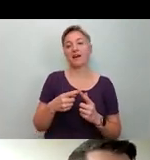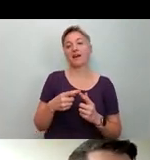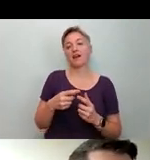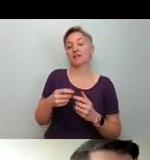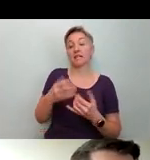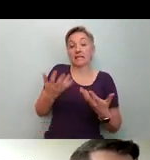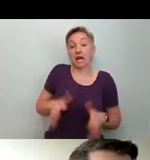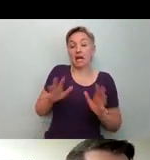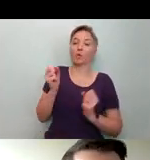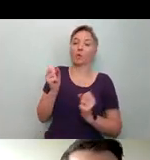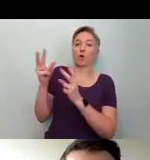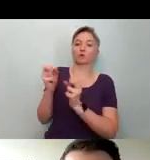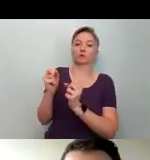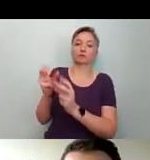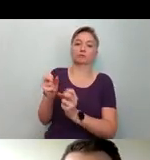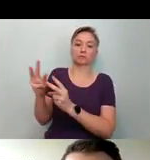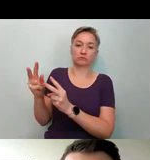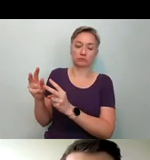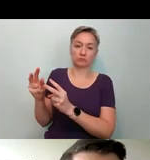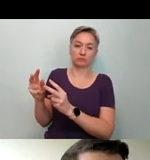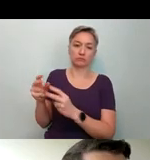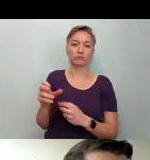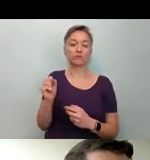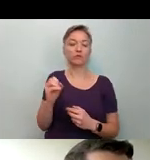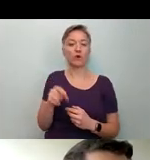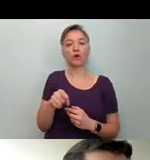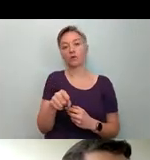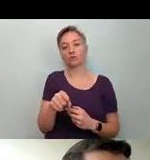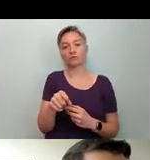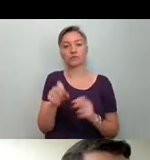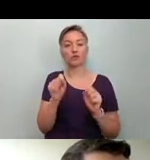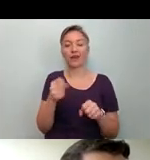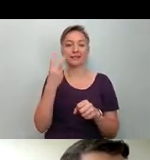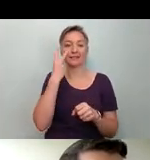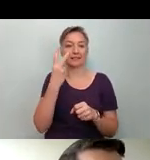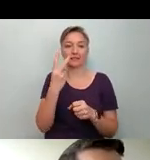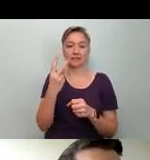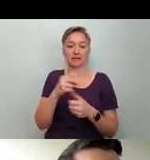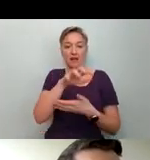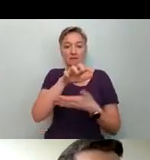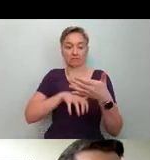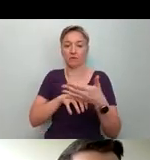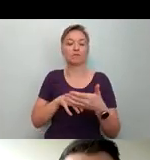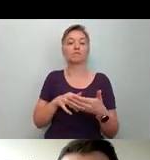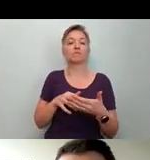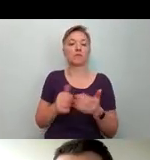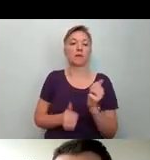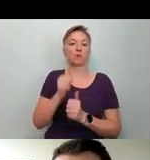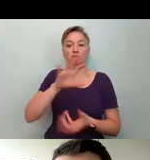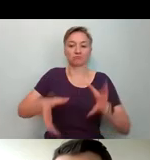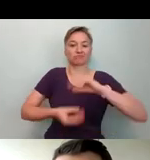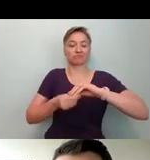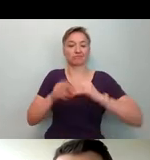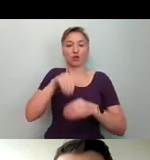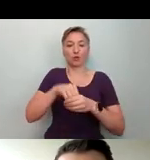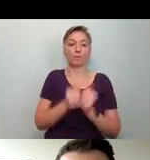have the one that's the most comprehensive for the purposes of viewing. And then the other question